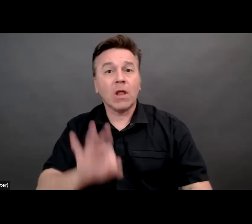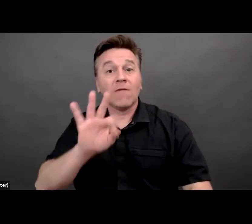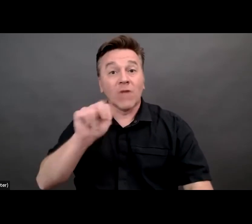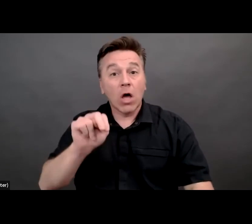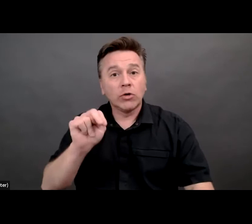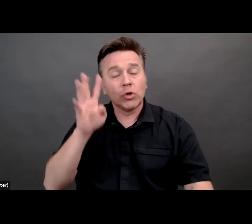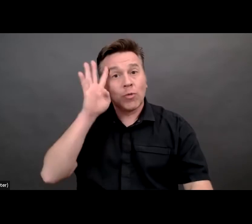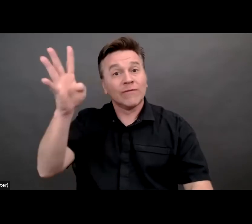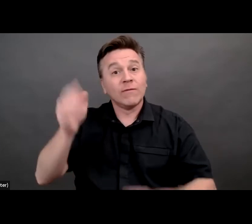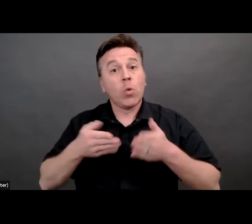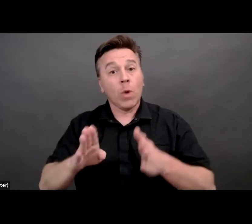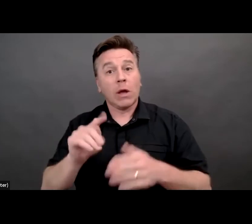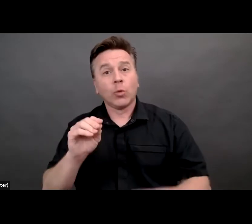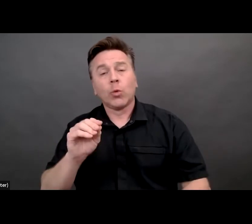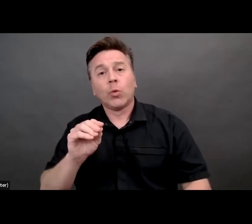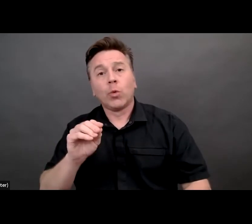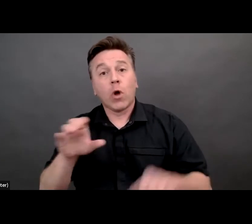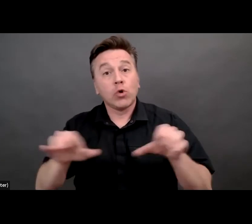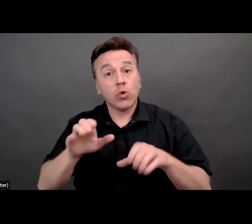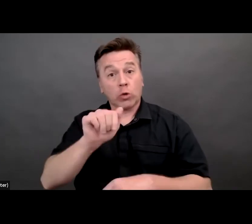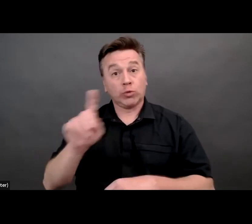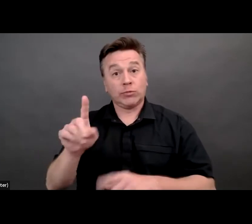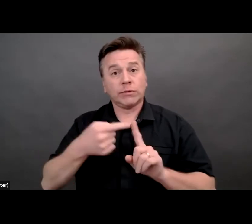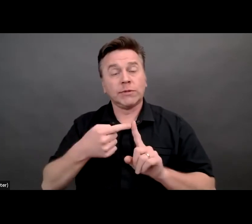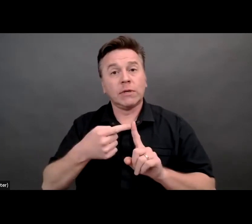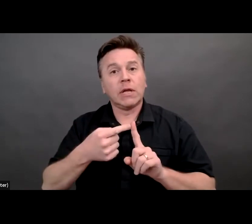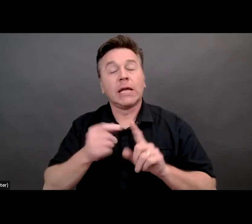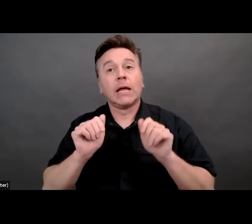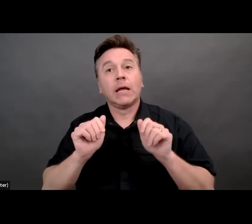creative way to do audio descriptions that